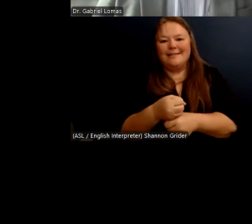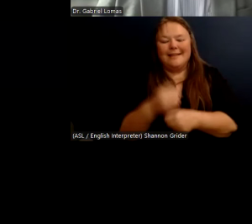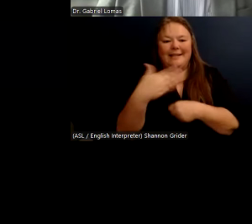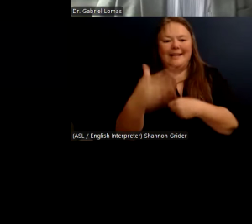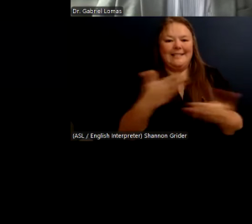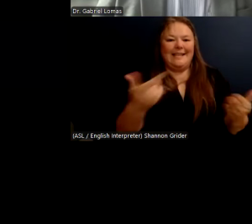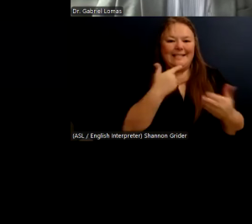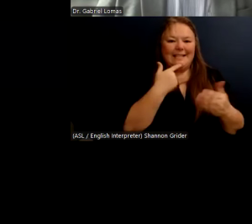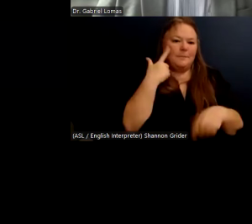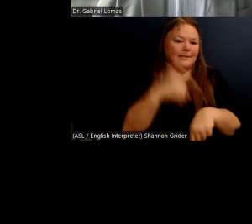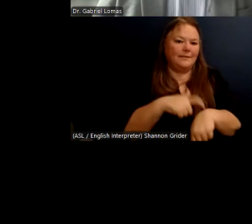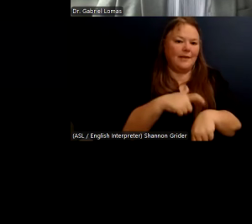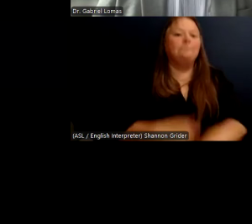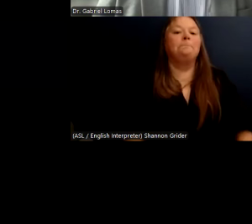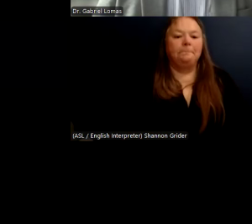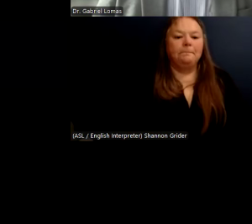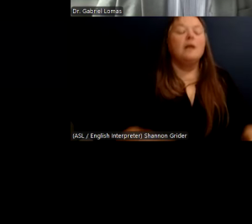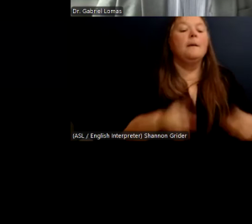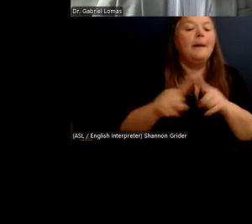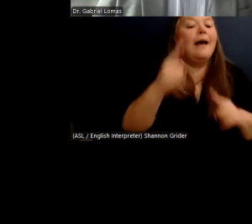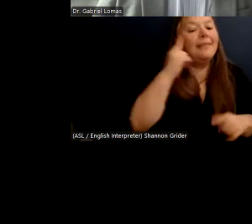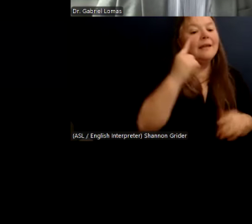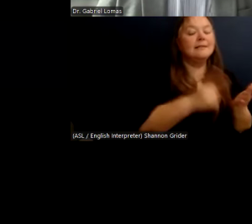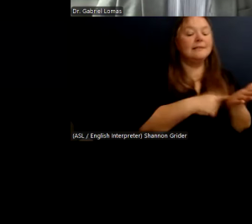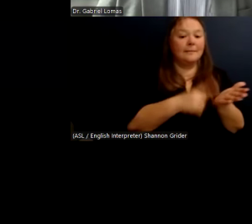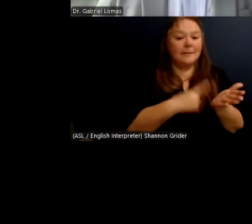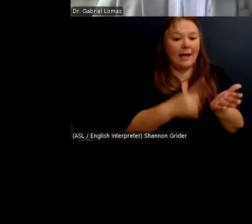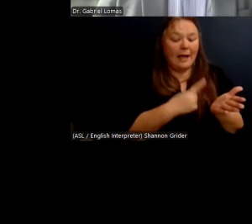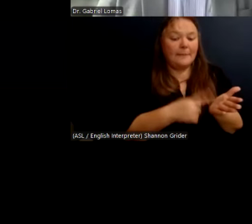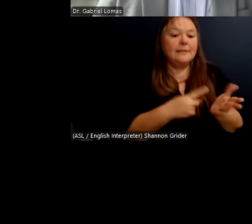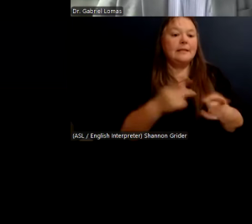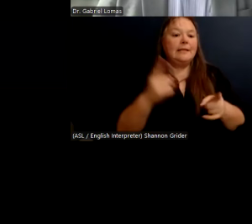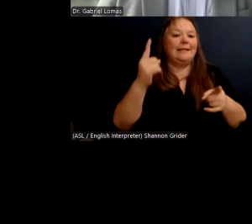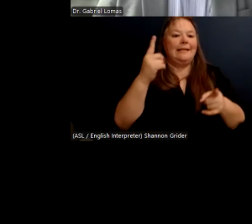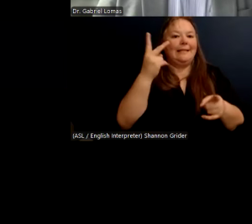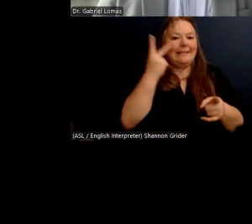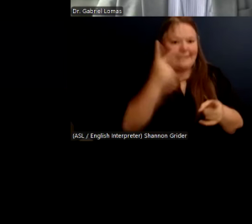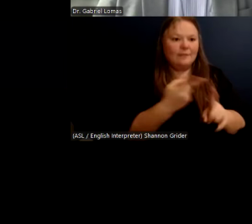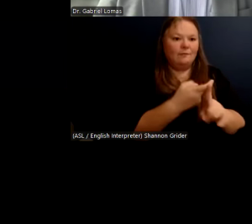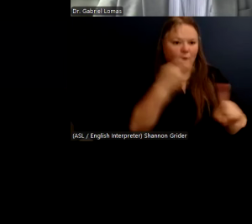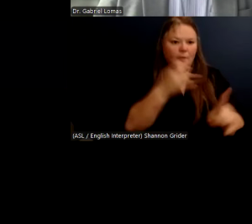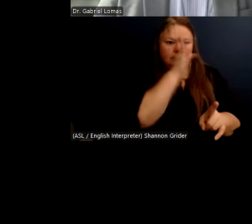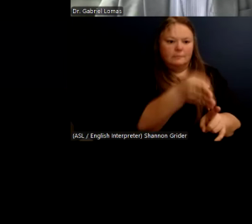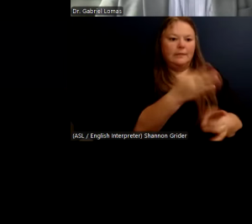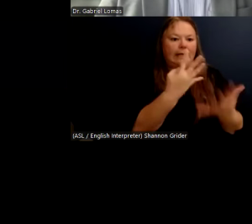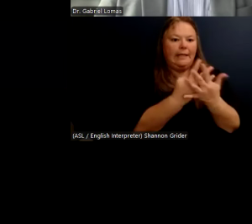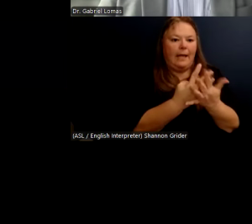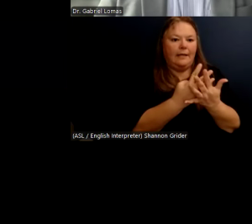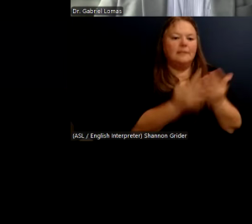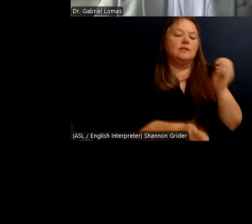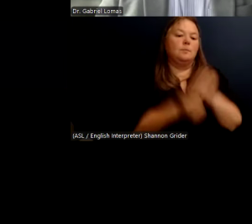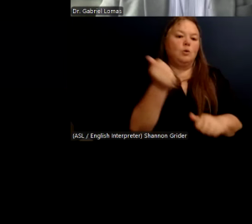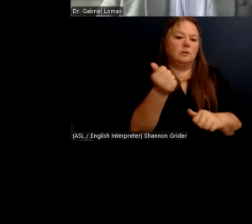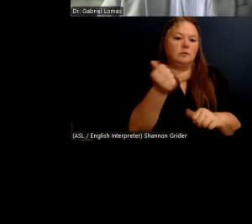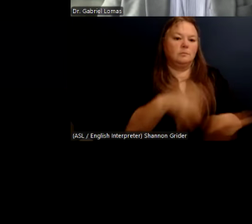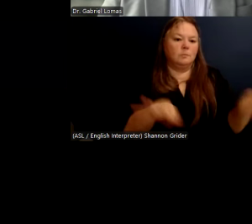says just for time. But I think sometimes hearing this directly from an inmate is the most sense.